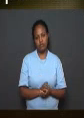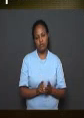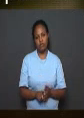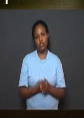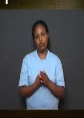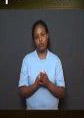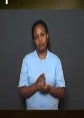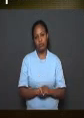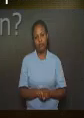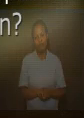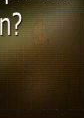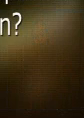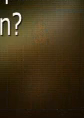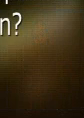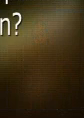Begin.